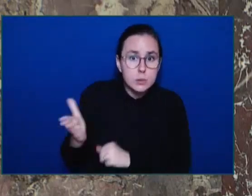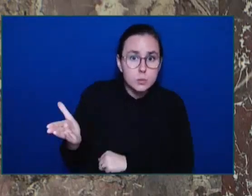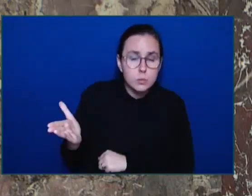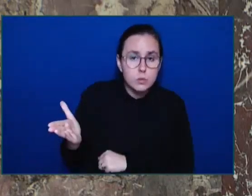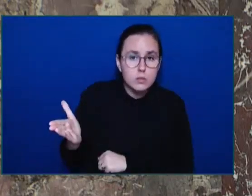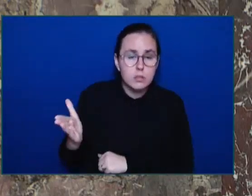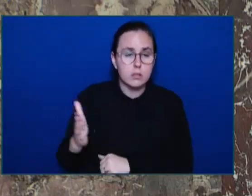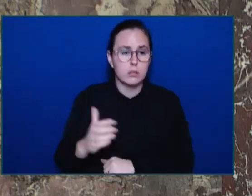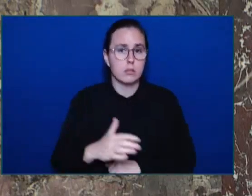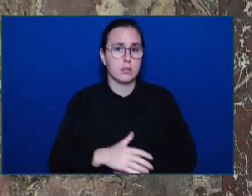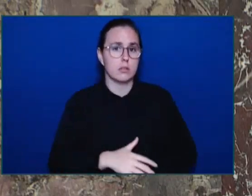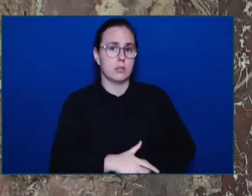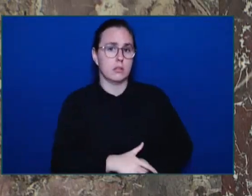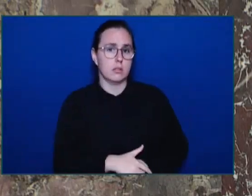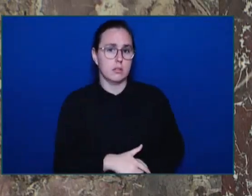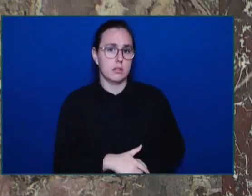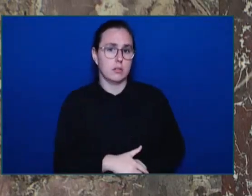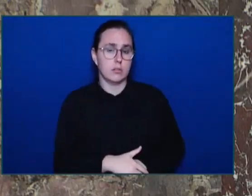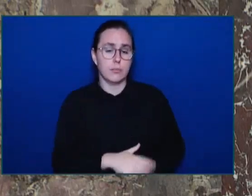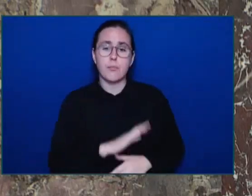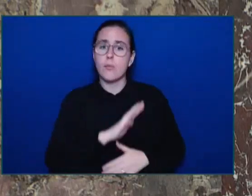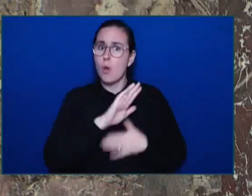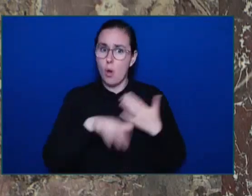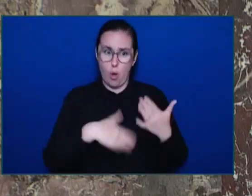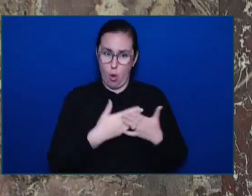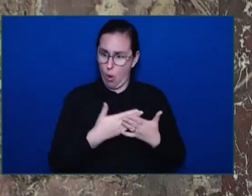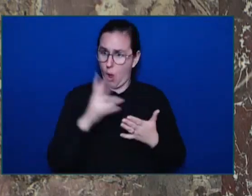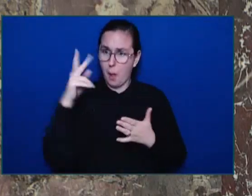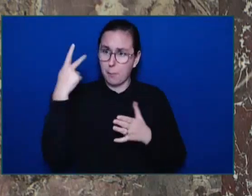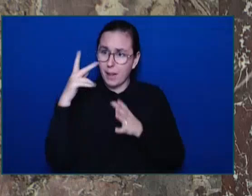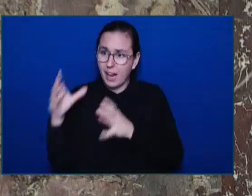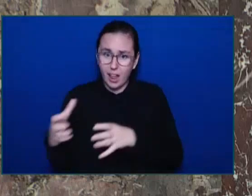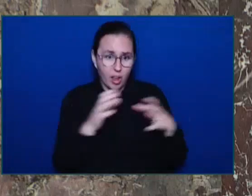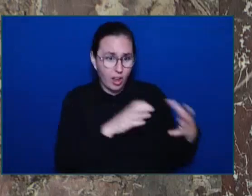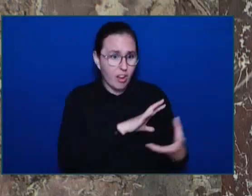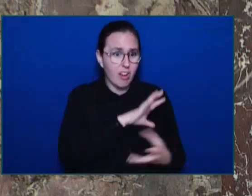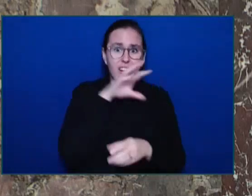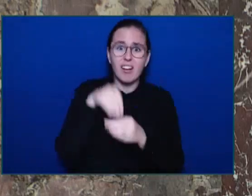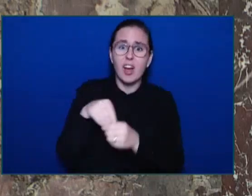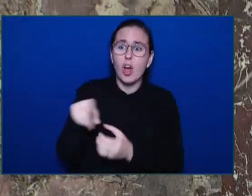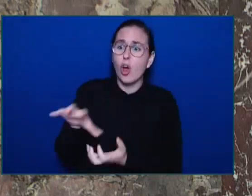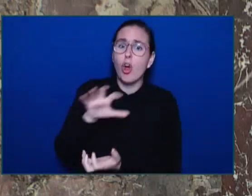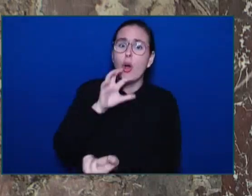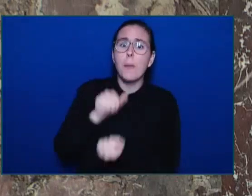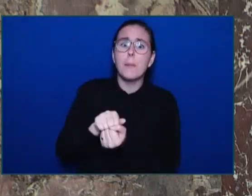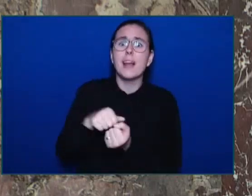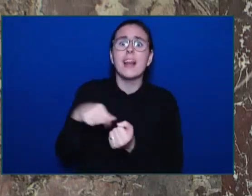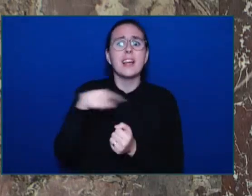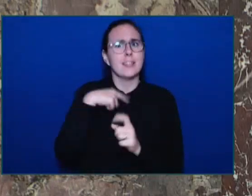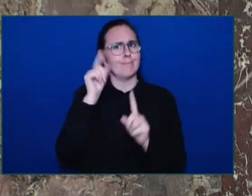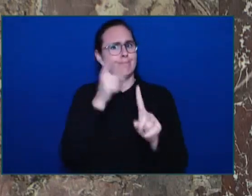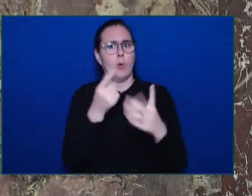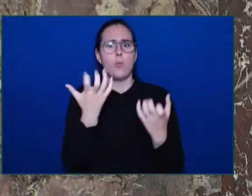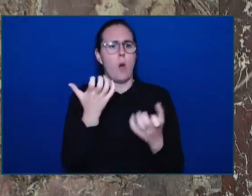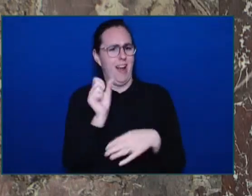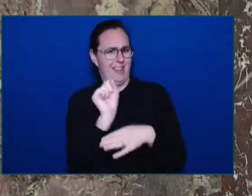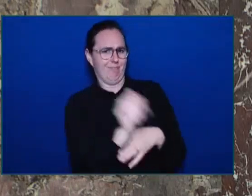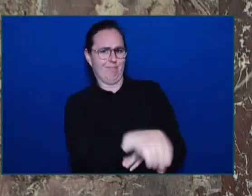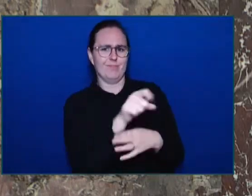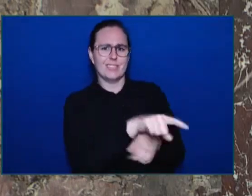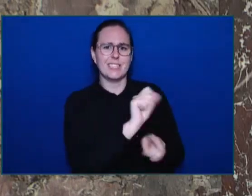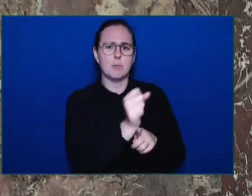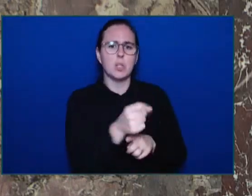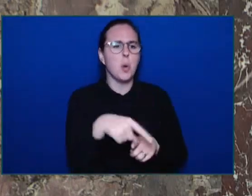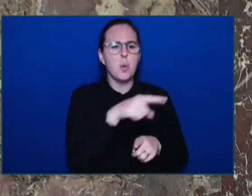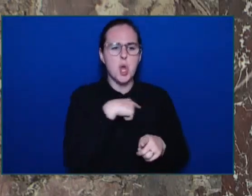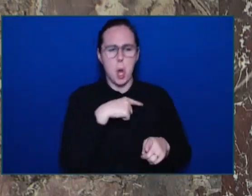together to tackle this in a serious way, in a nonpartisan way, and they all voted in favour of important and challenging measures, there